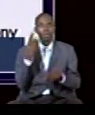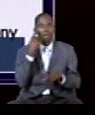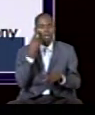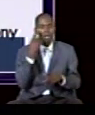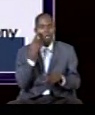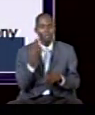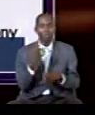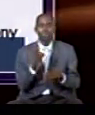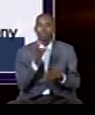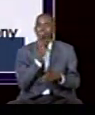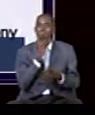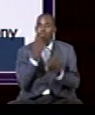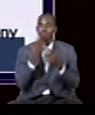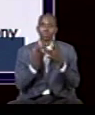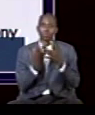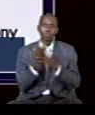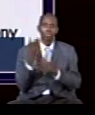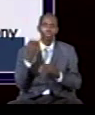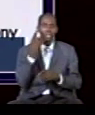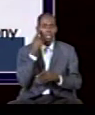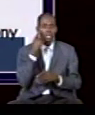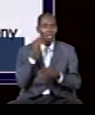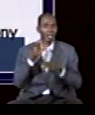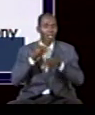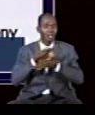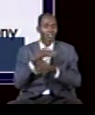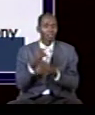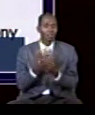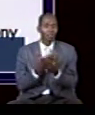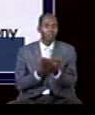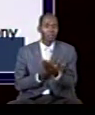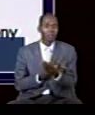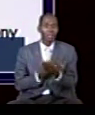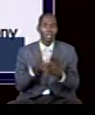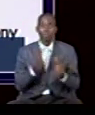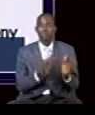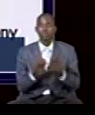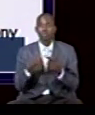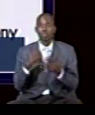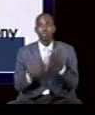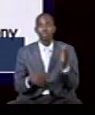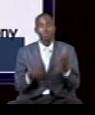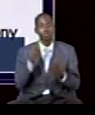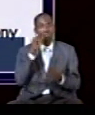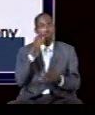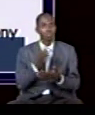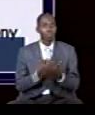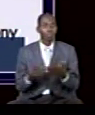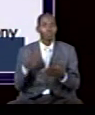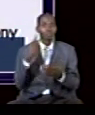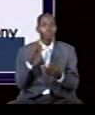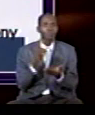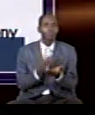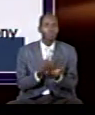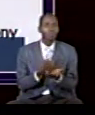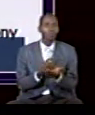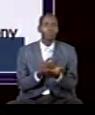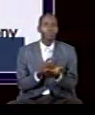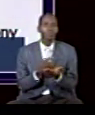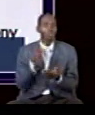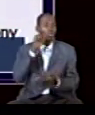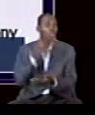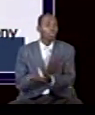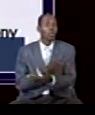running through her eyes. Early in the morning, according to the writing of this person, the daughter was having